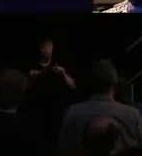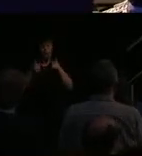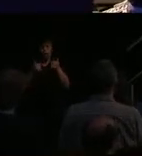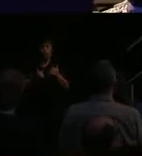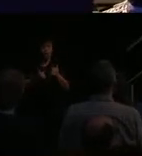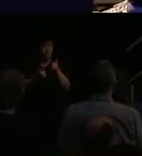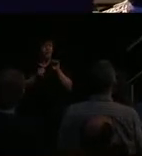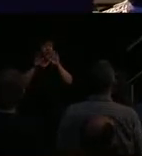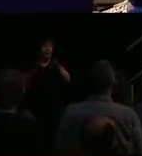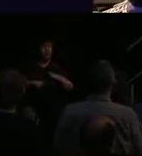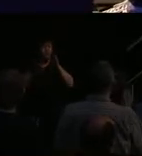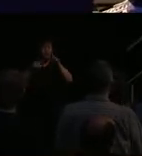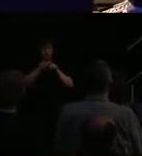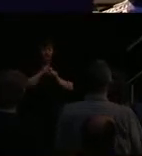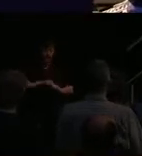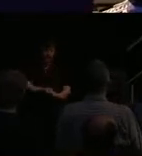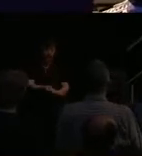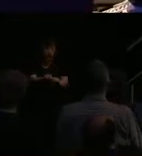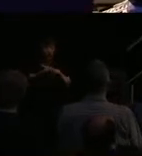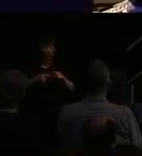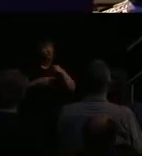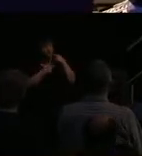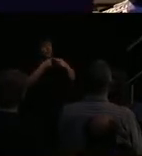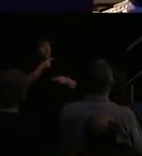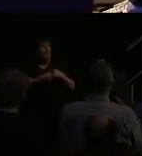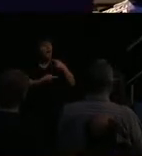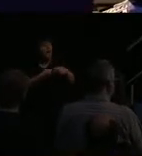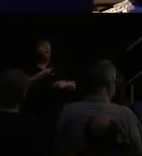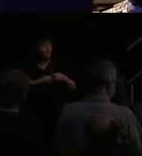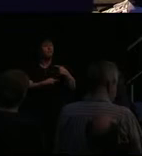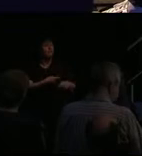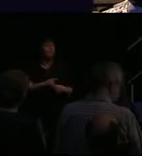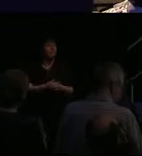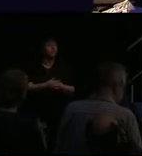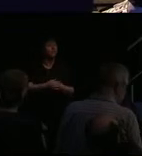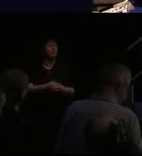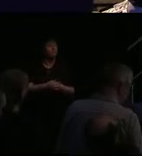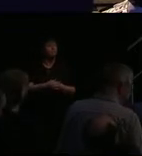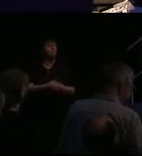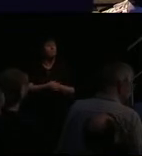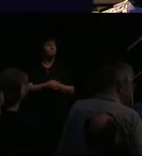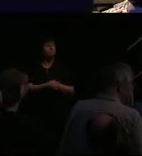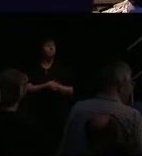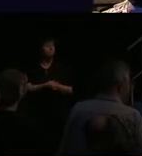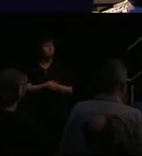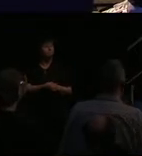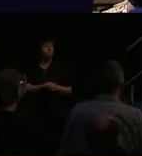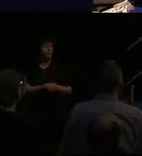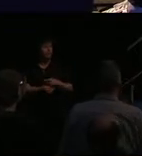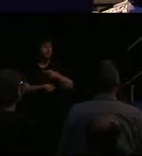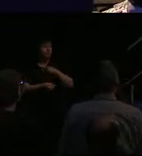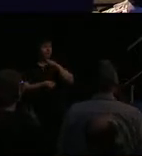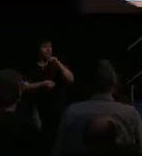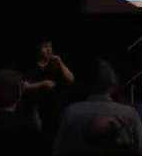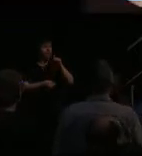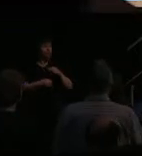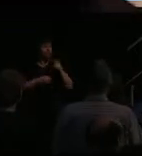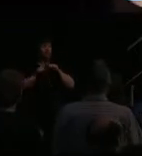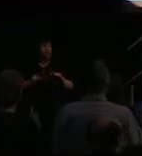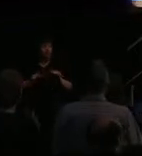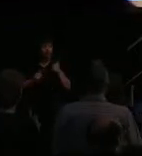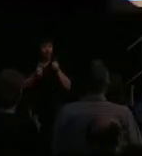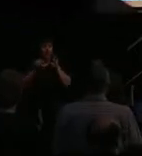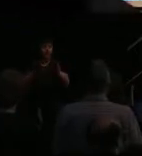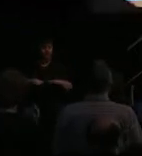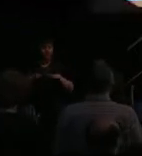You are good and your mercy endureth forever. So good, Lord, you